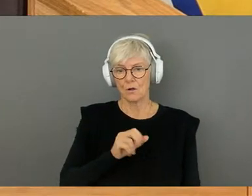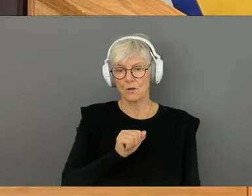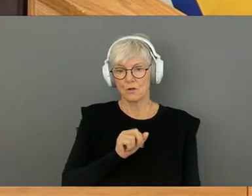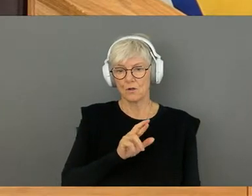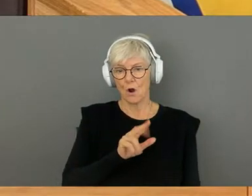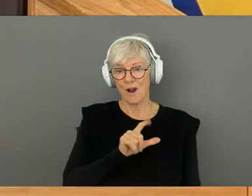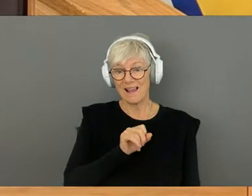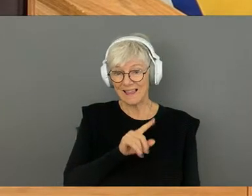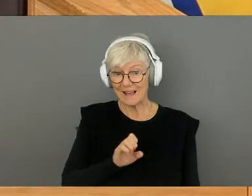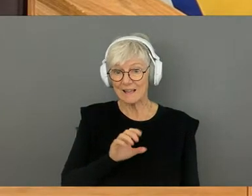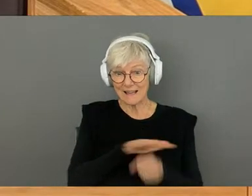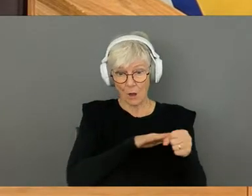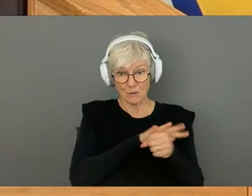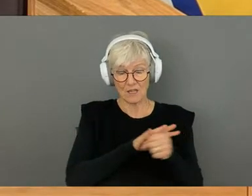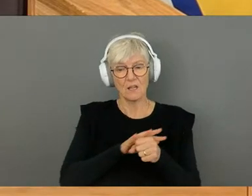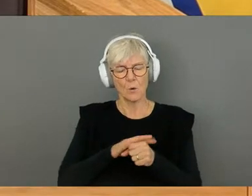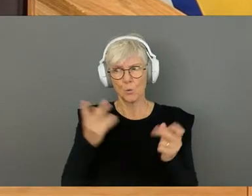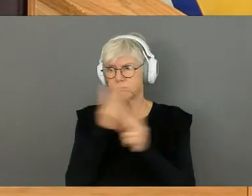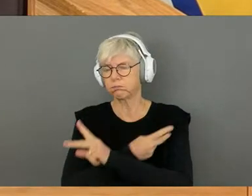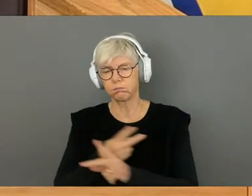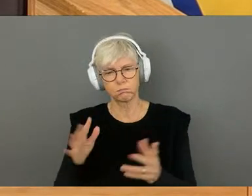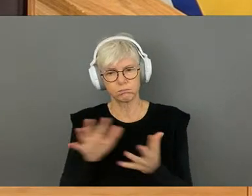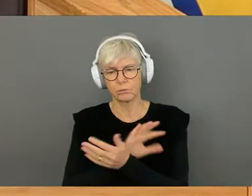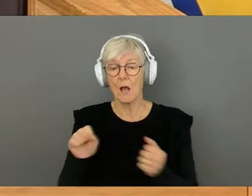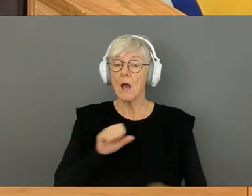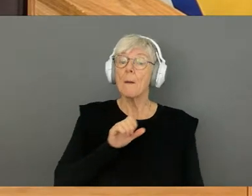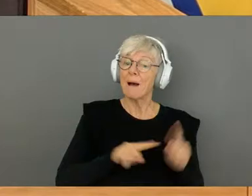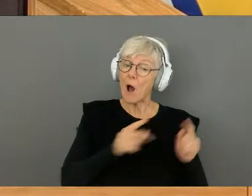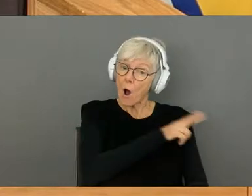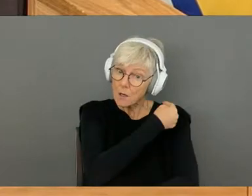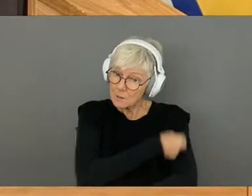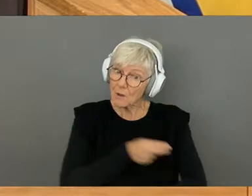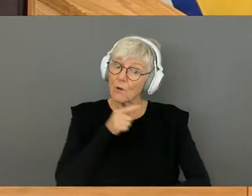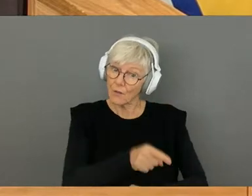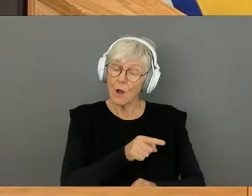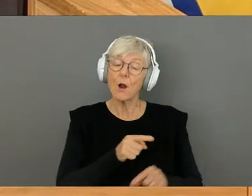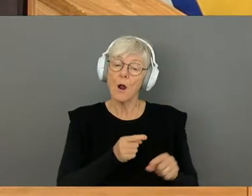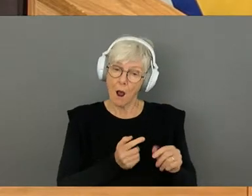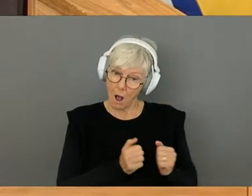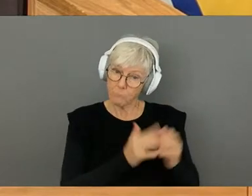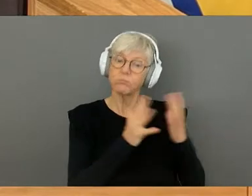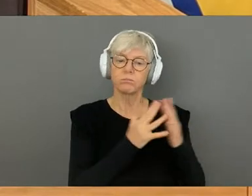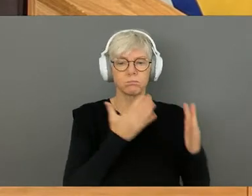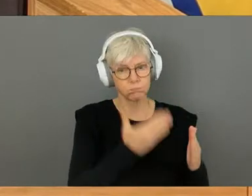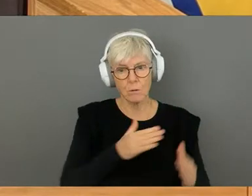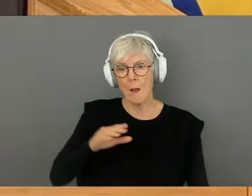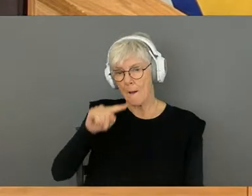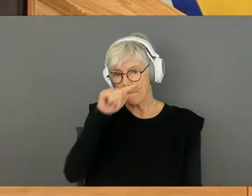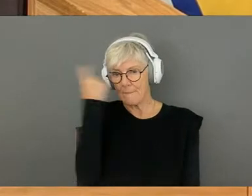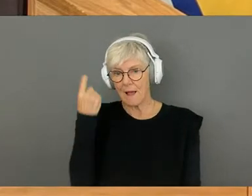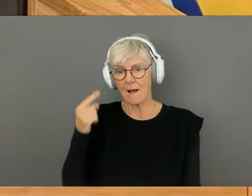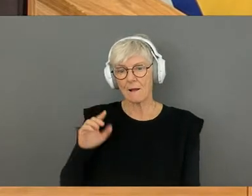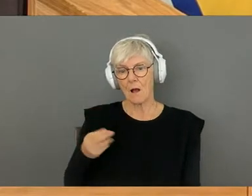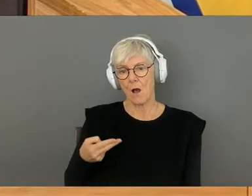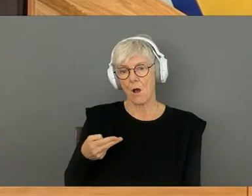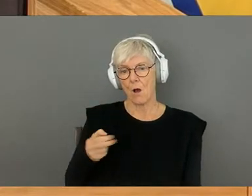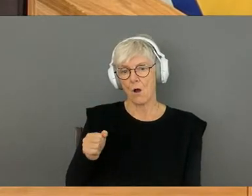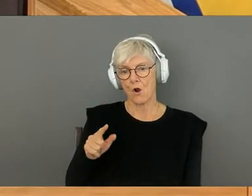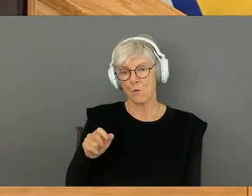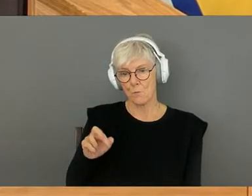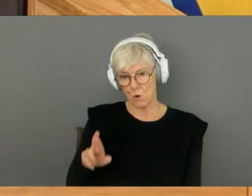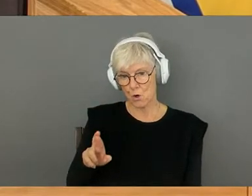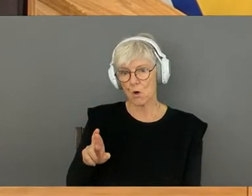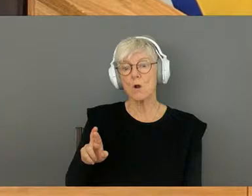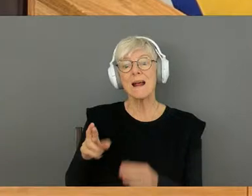able, of course, to get the Charlotte County Hospital back up and running, and roads to Blacks Harbor and other areas are open. As I mentioned